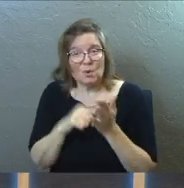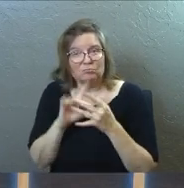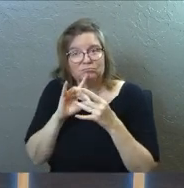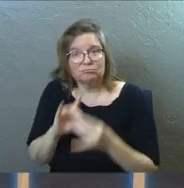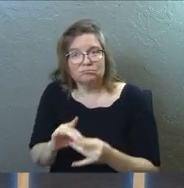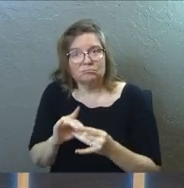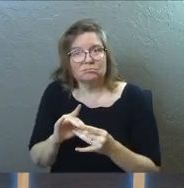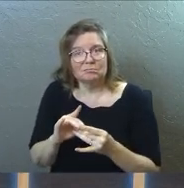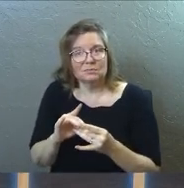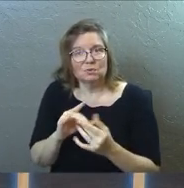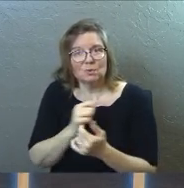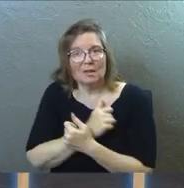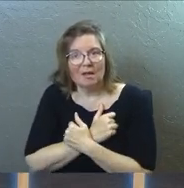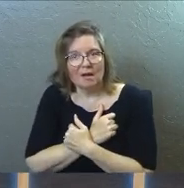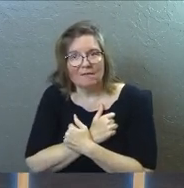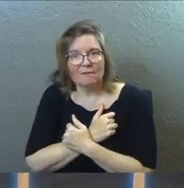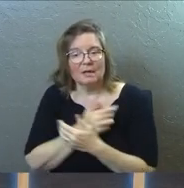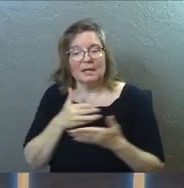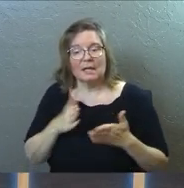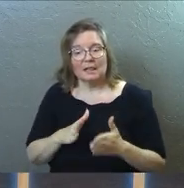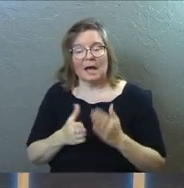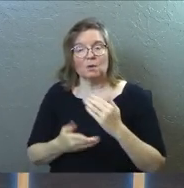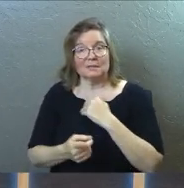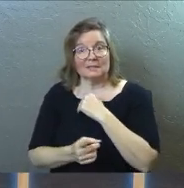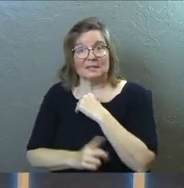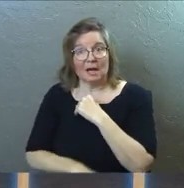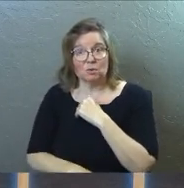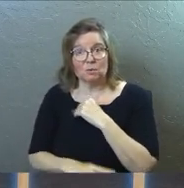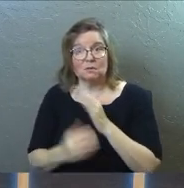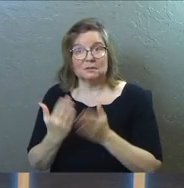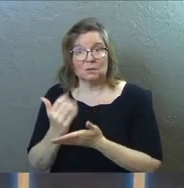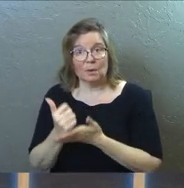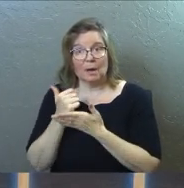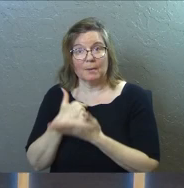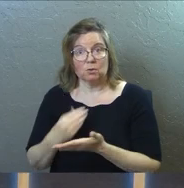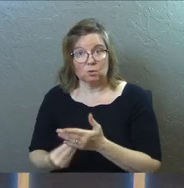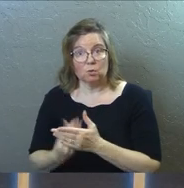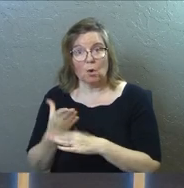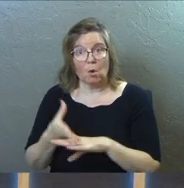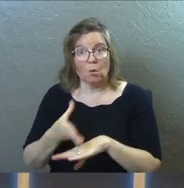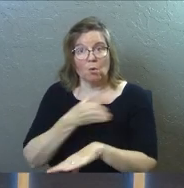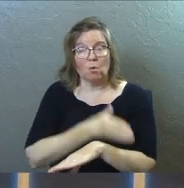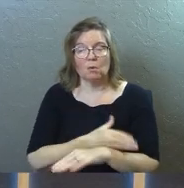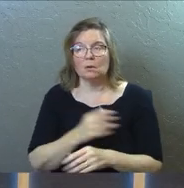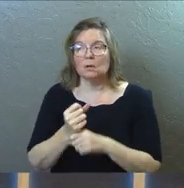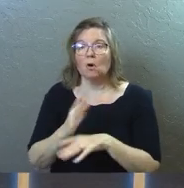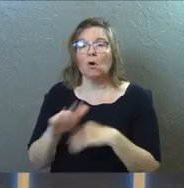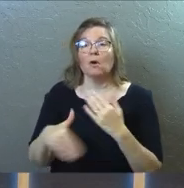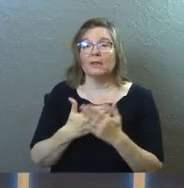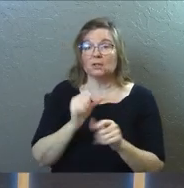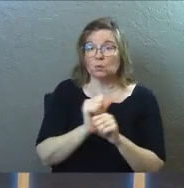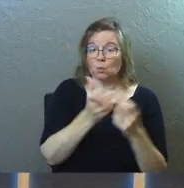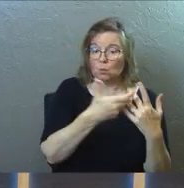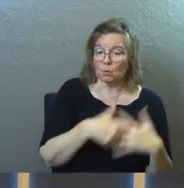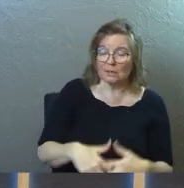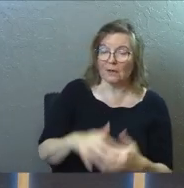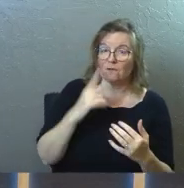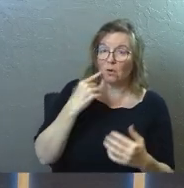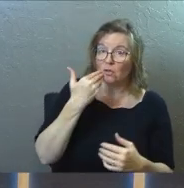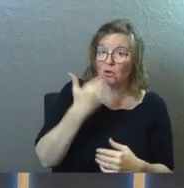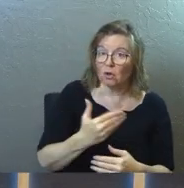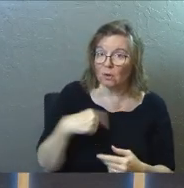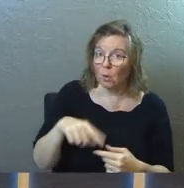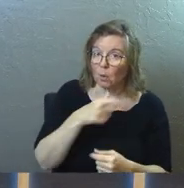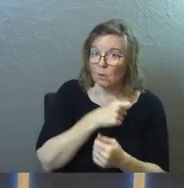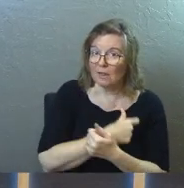grow. Don't forget that. God allows consequences. If some verses come to your mind. God causes all things to work together for the good